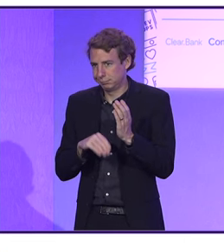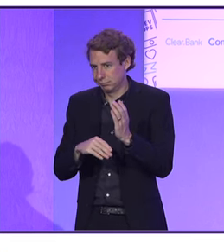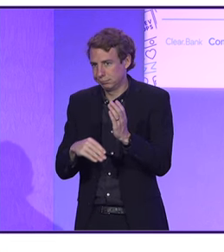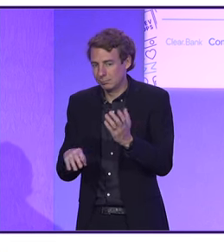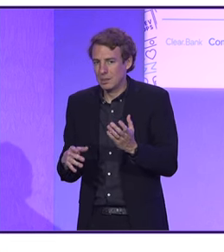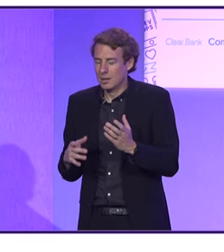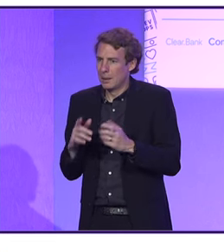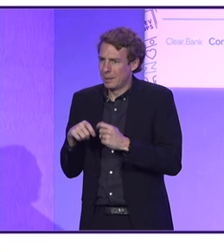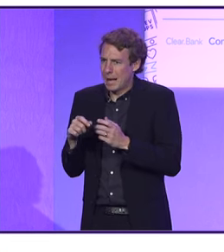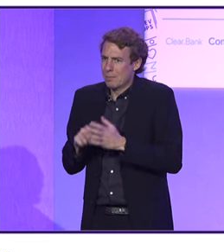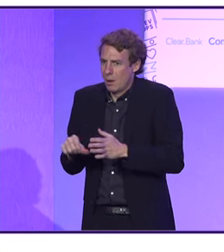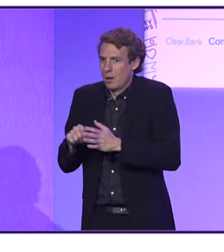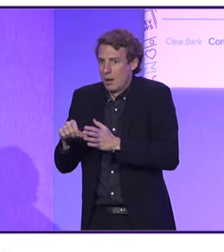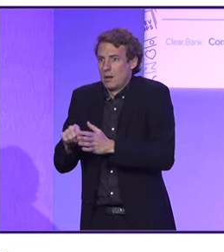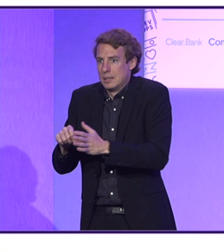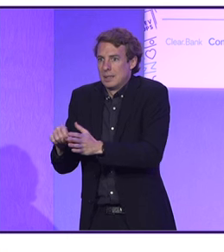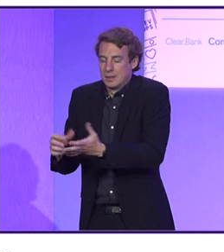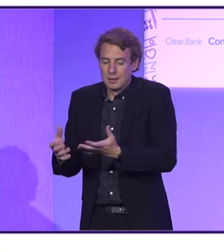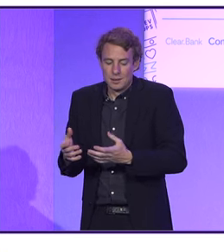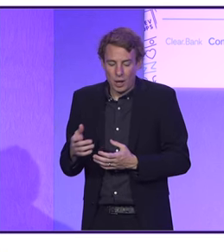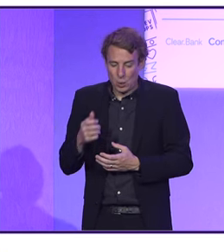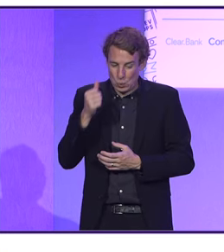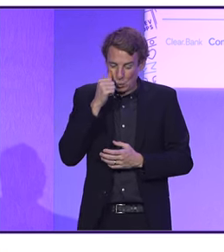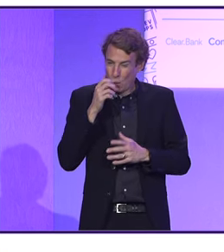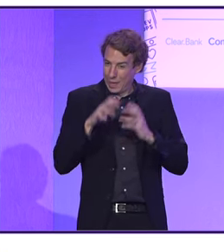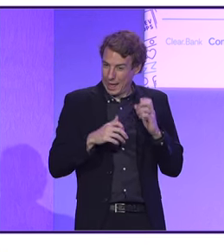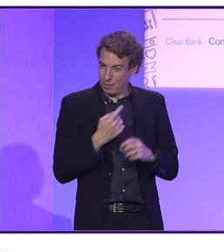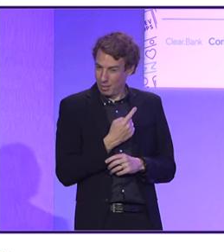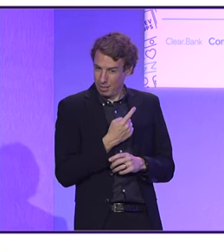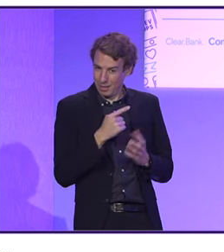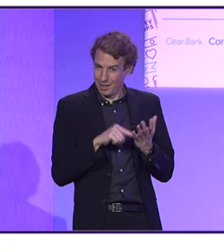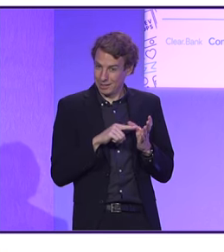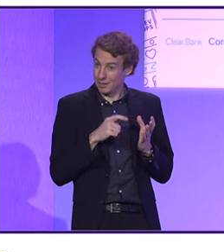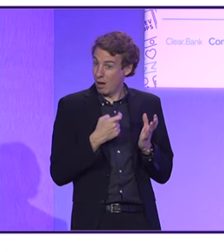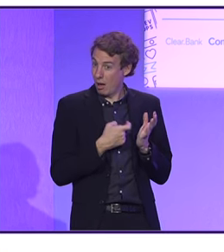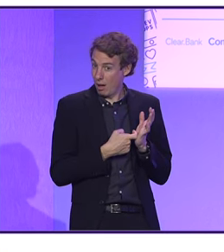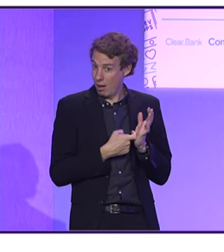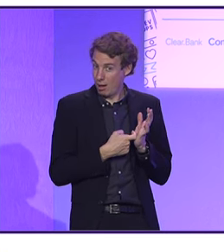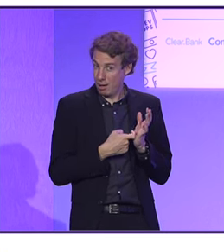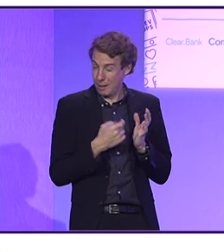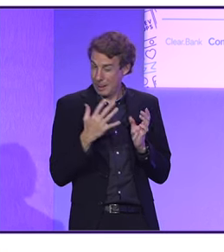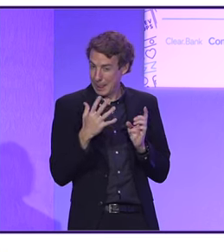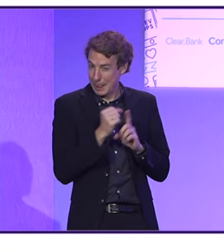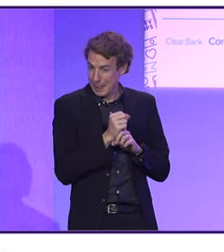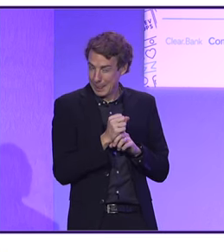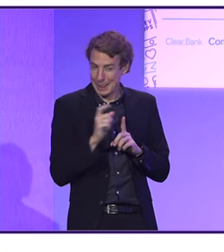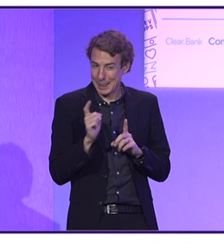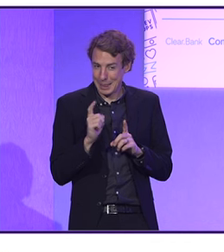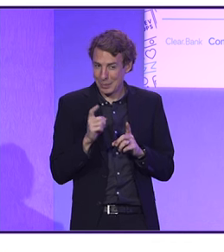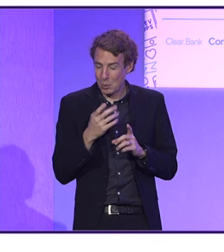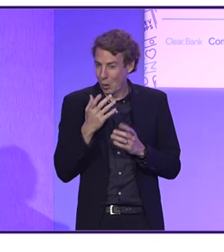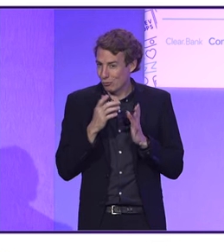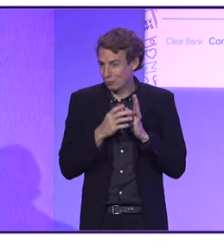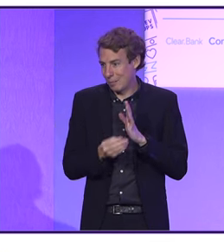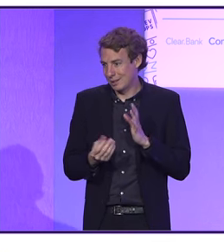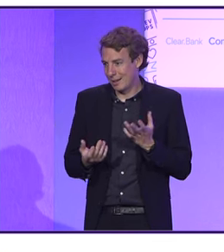system, which you might be able to guess if you know what this animal is. It's a tar. It represents Ubuntu 14.04. And